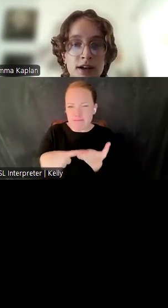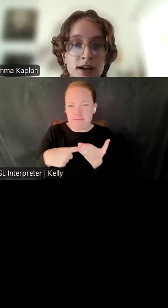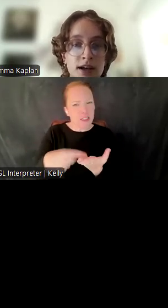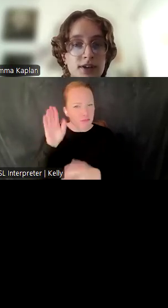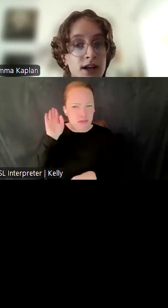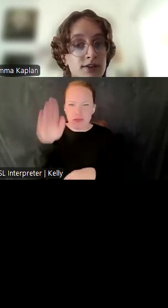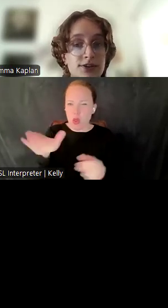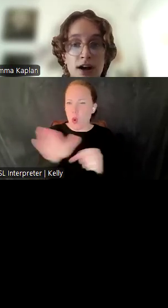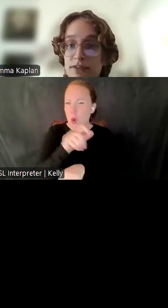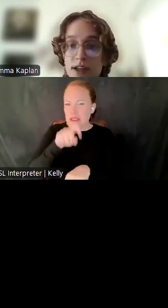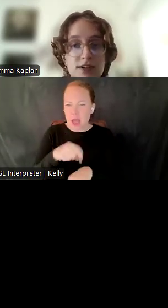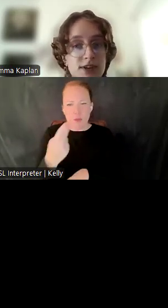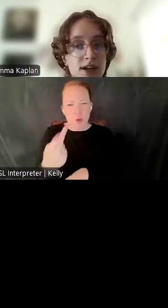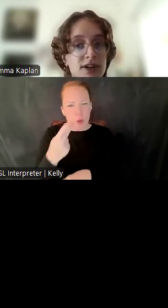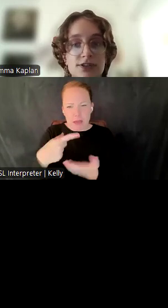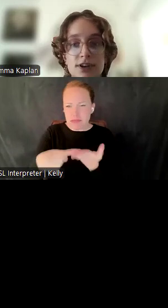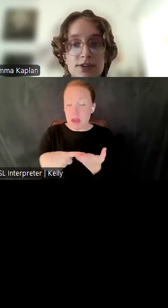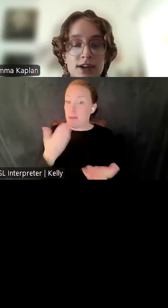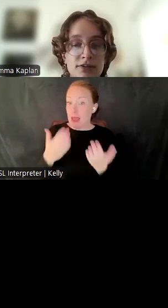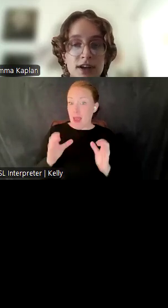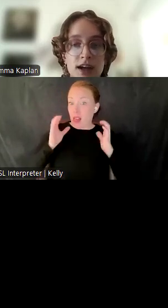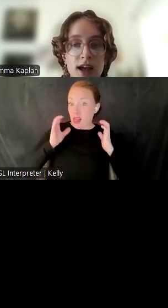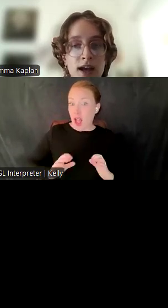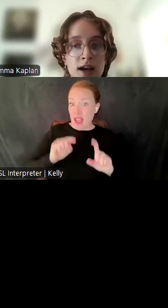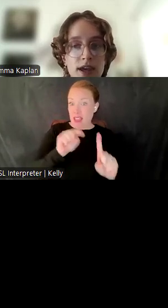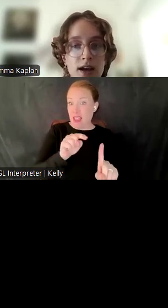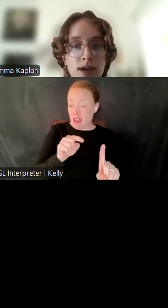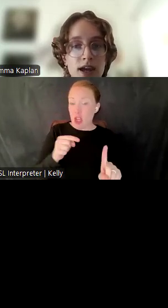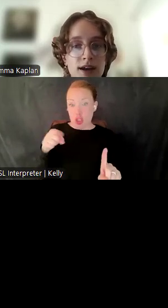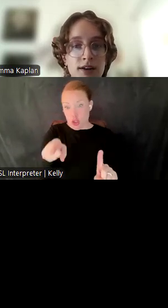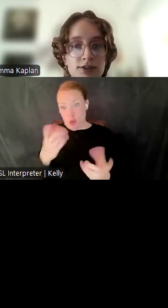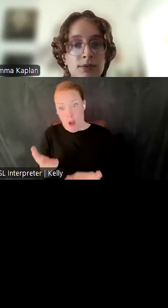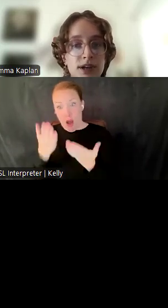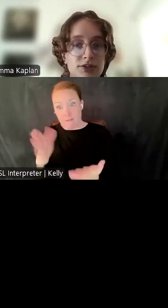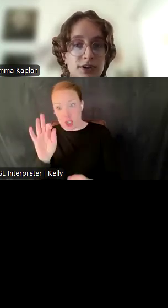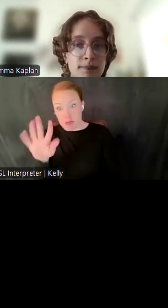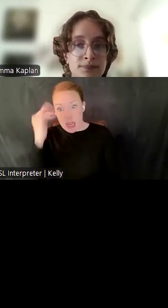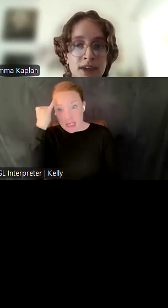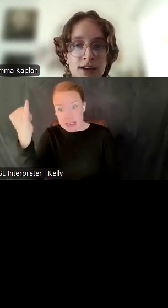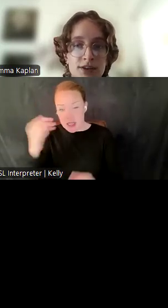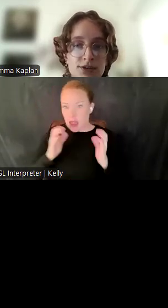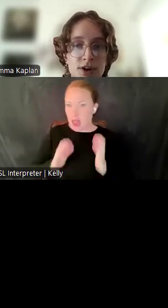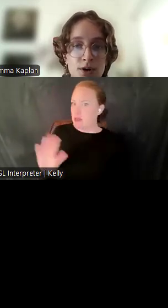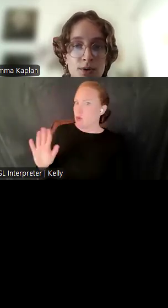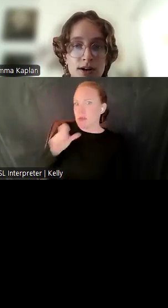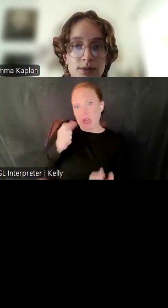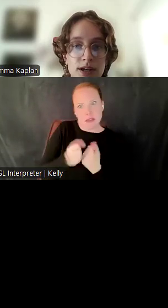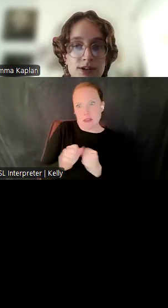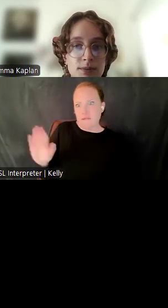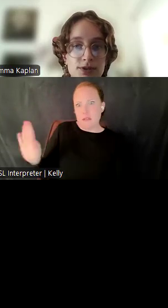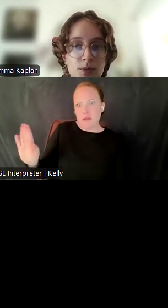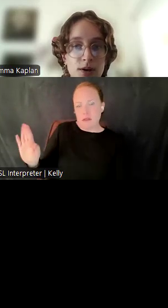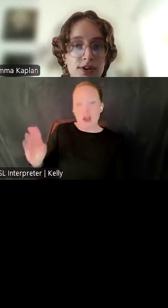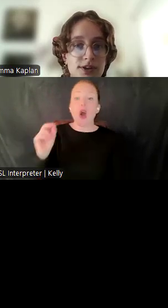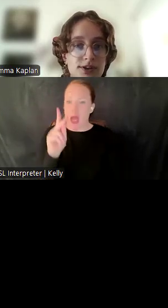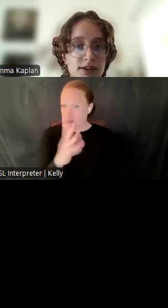safety plan. If the client does not feel like it's safe, then it's not safe, and we can't make that determination for them. So we